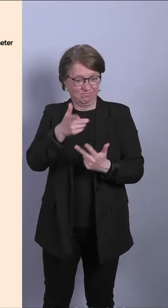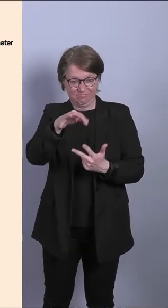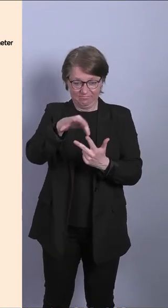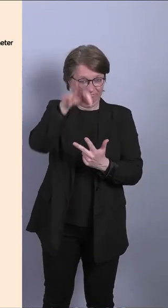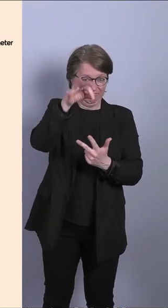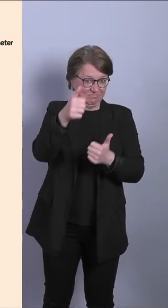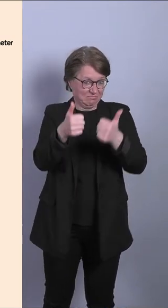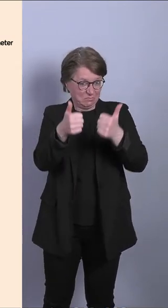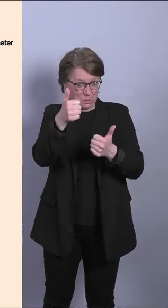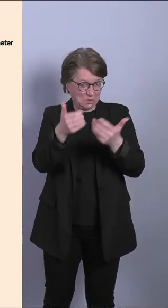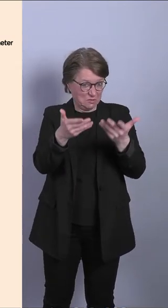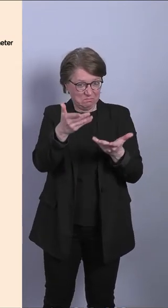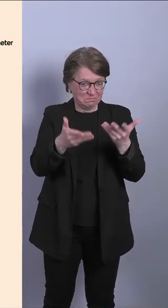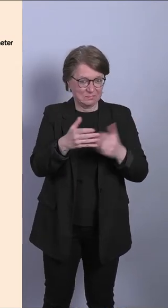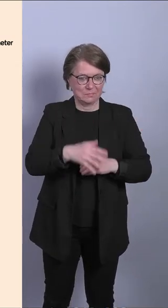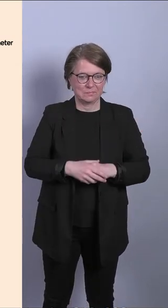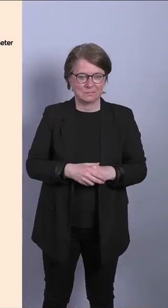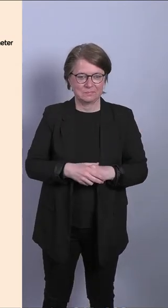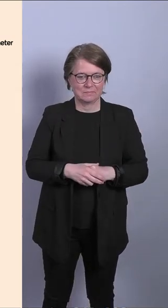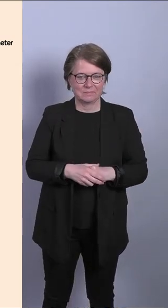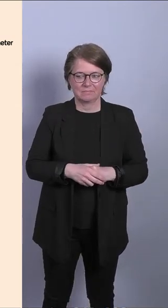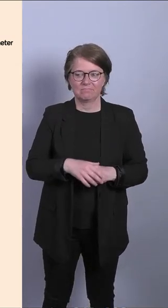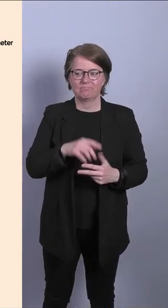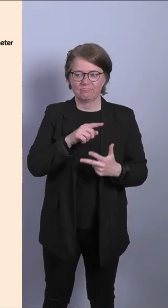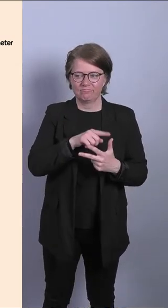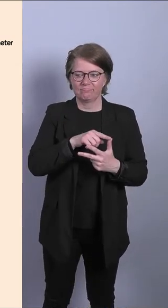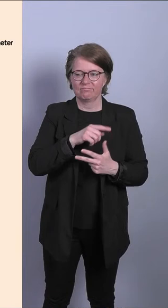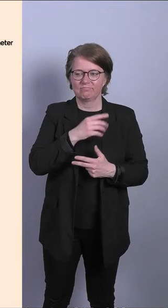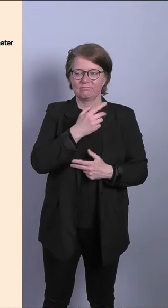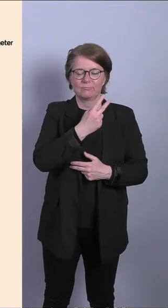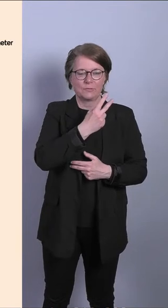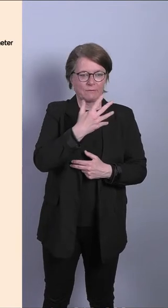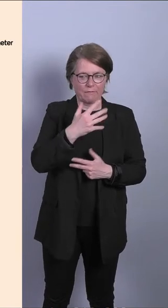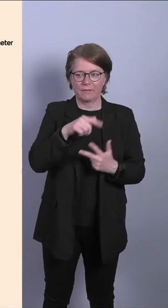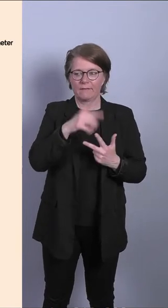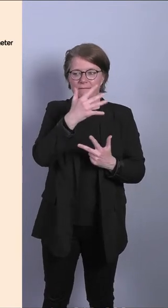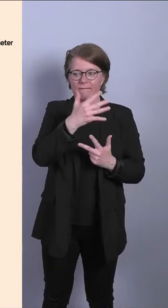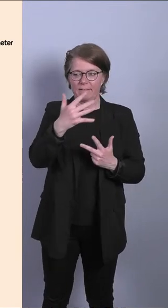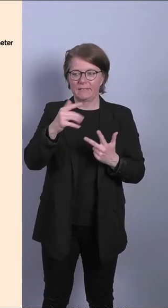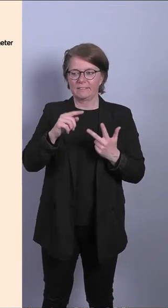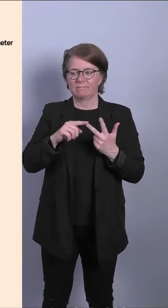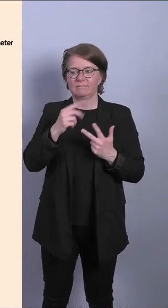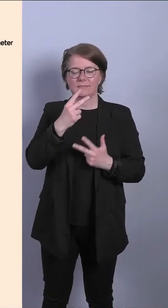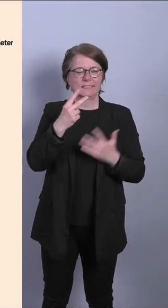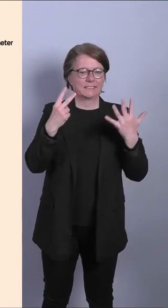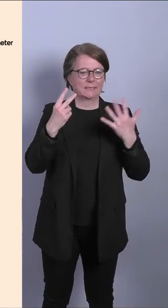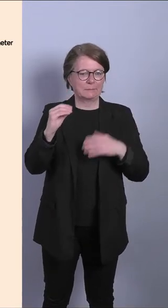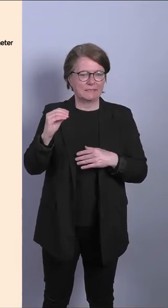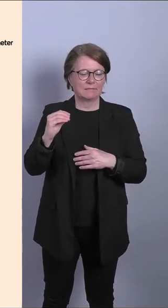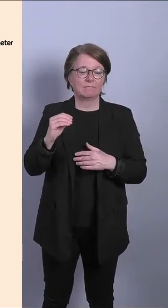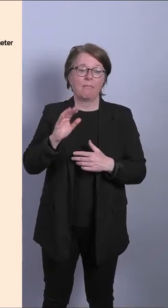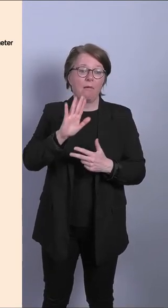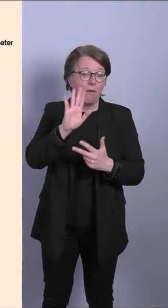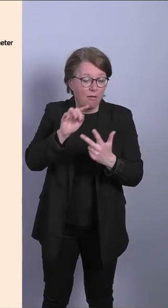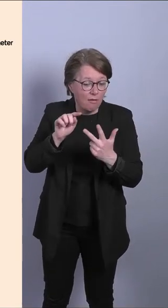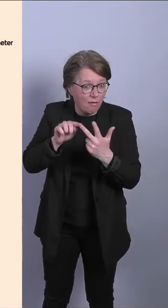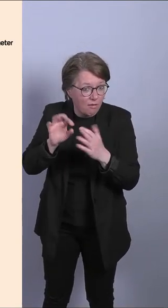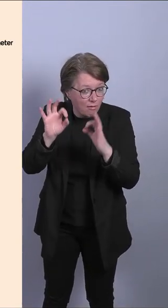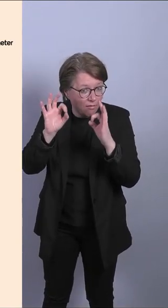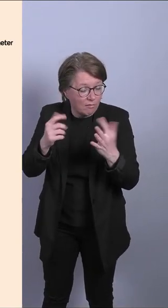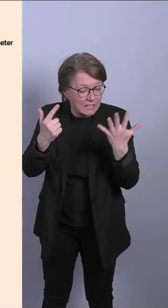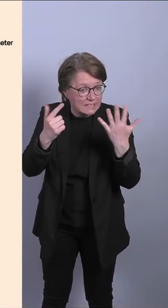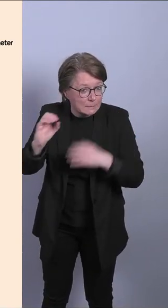So 25,000, 55,000, or 72,000. Oh, here we are. Here's the answer. And the correct answer is